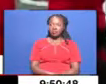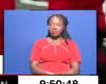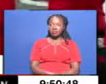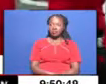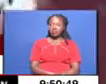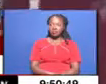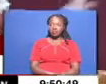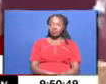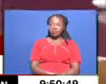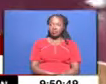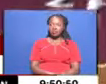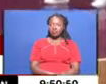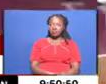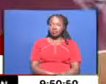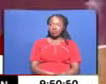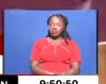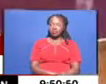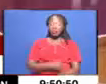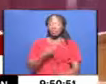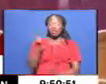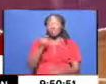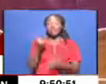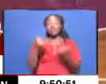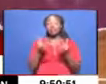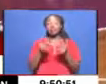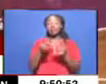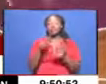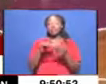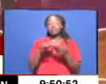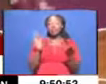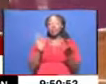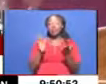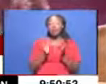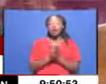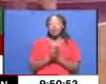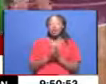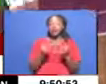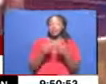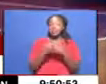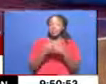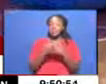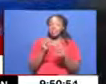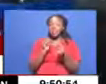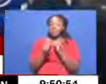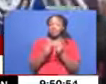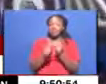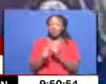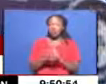not communicate well. Kenya will play 2 more ranking matches in the competition.